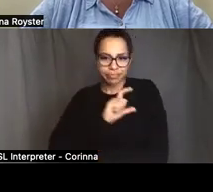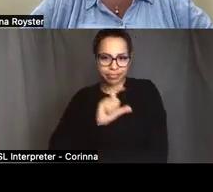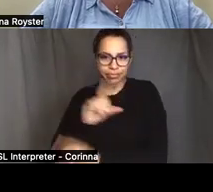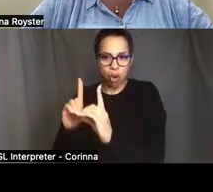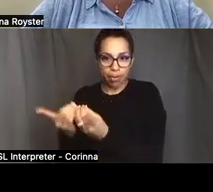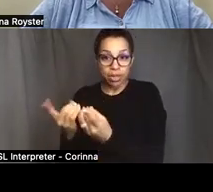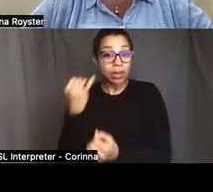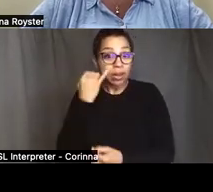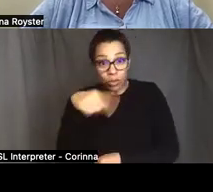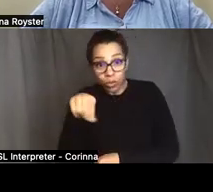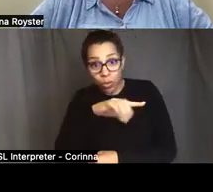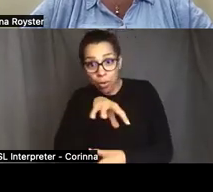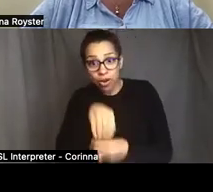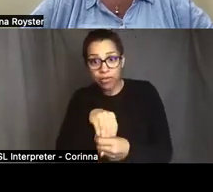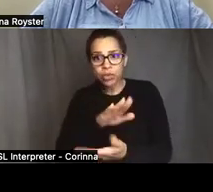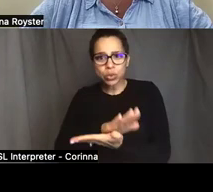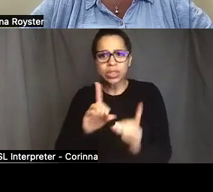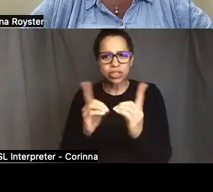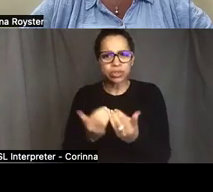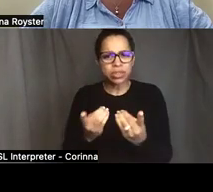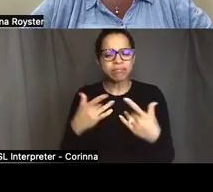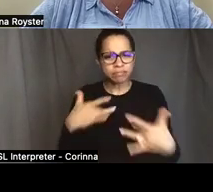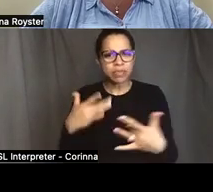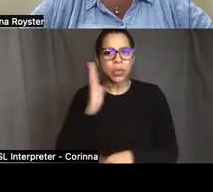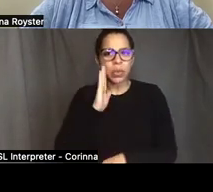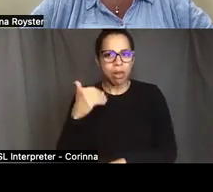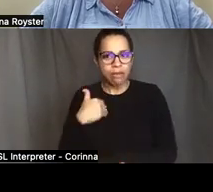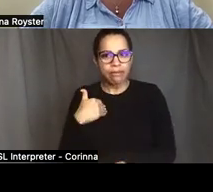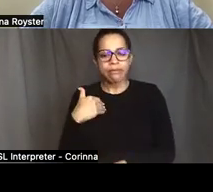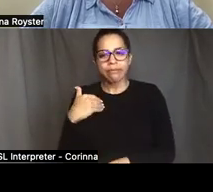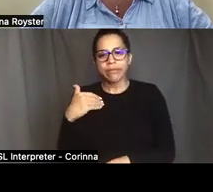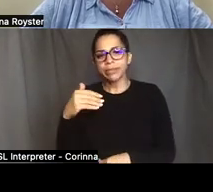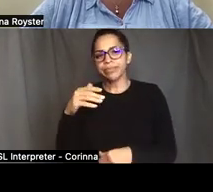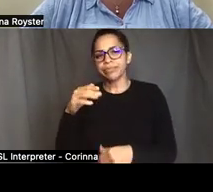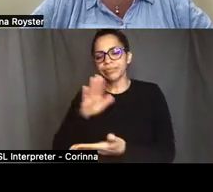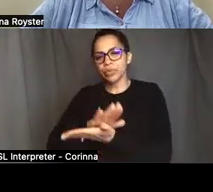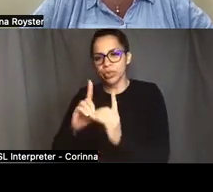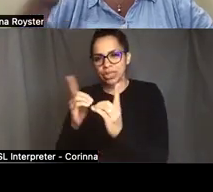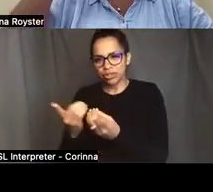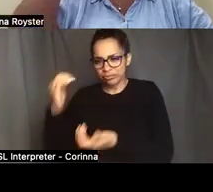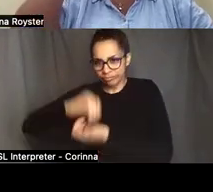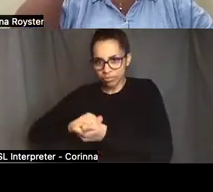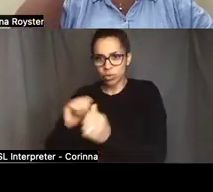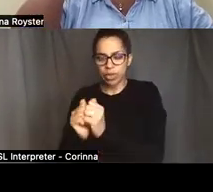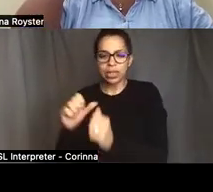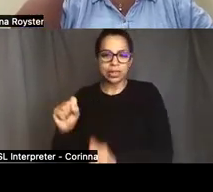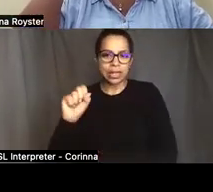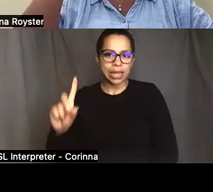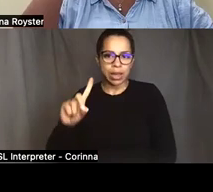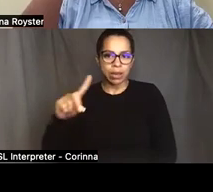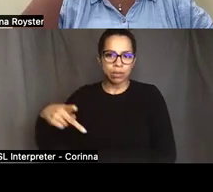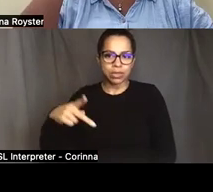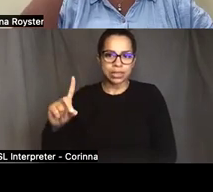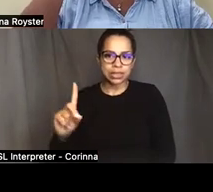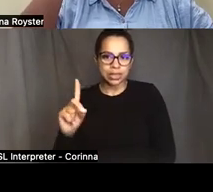school police, which are usually an arm of San Diego PD. And then after that, we always try to